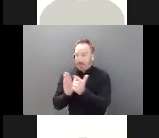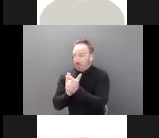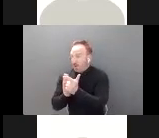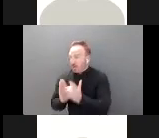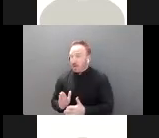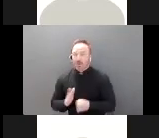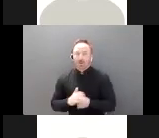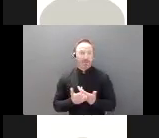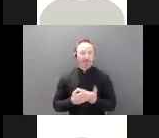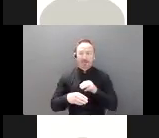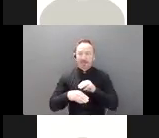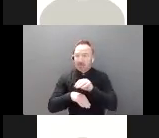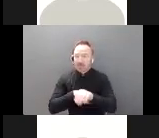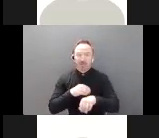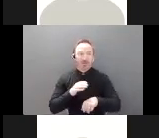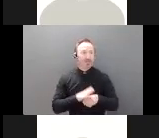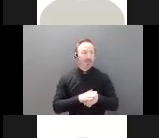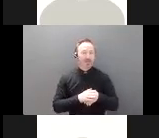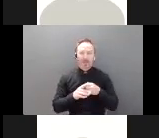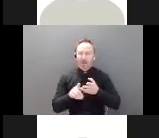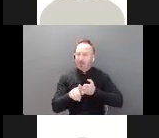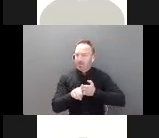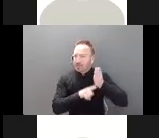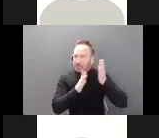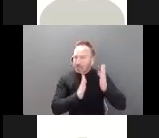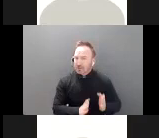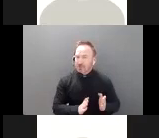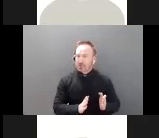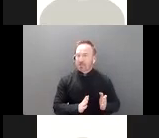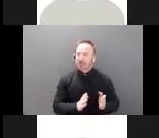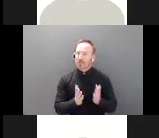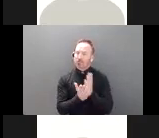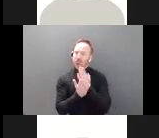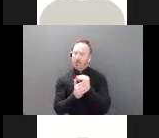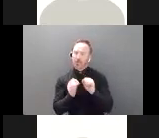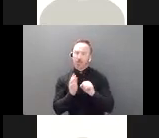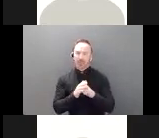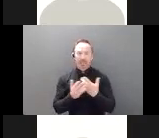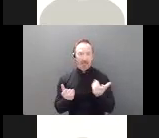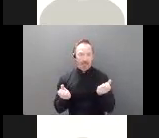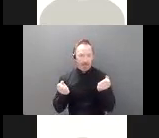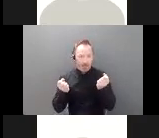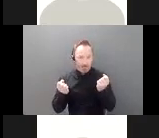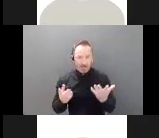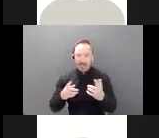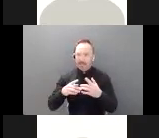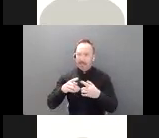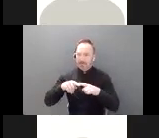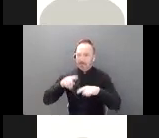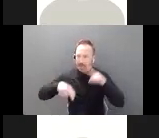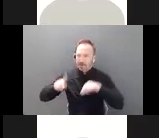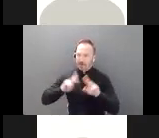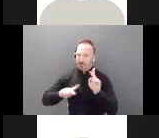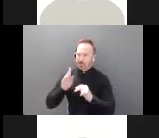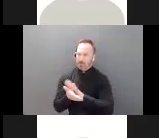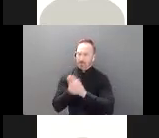professionals, counselors, etc. So there's a really wide variety of people who can become mediators. And one of the